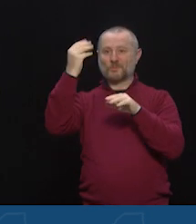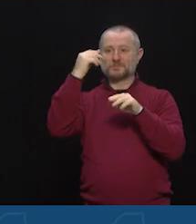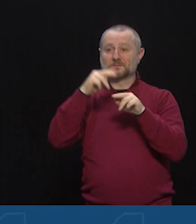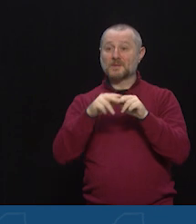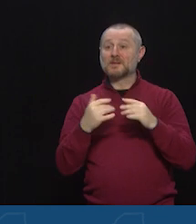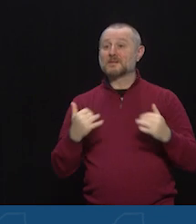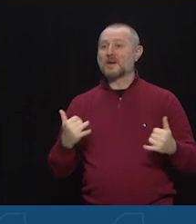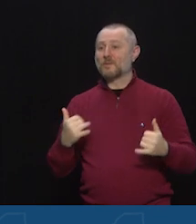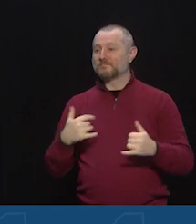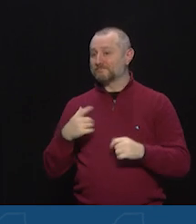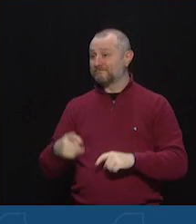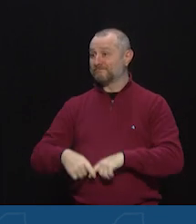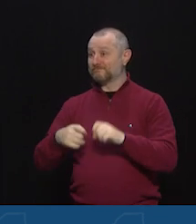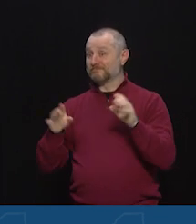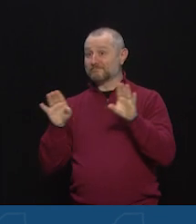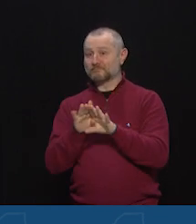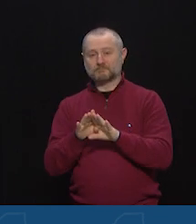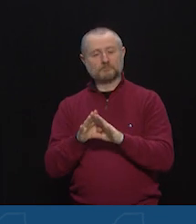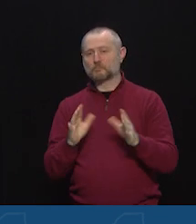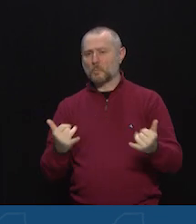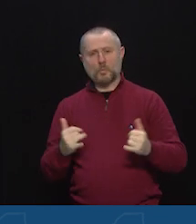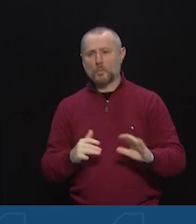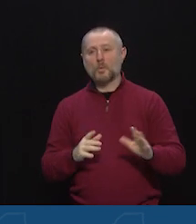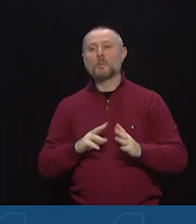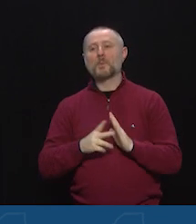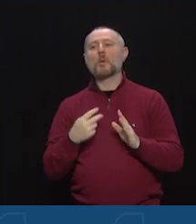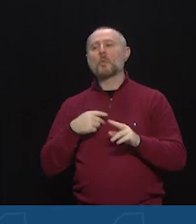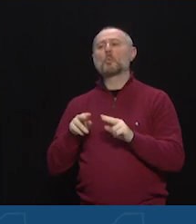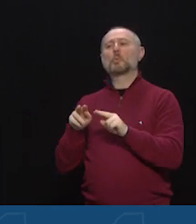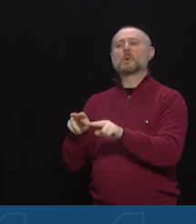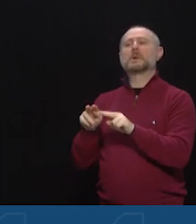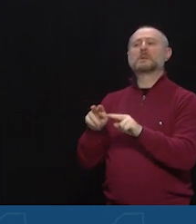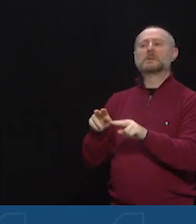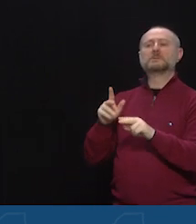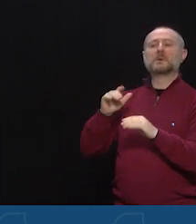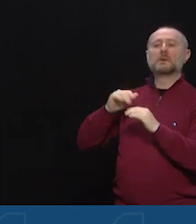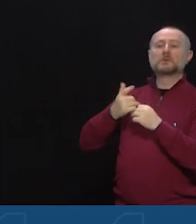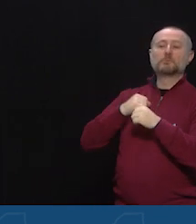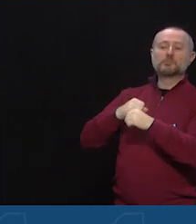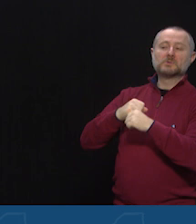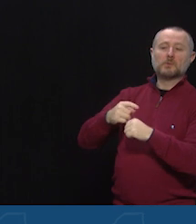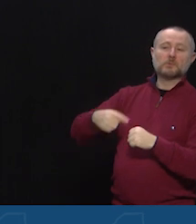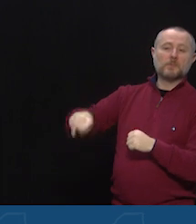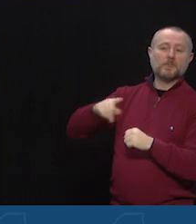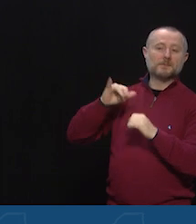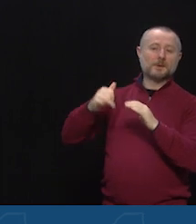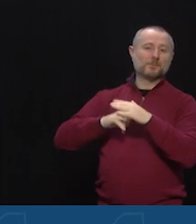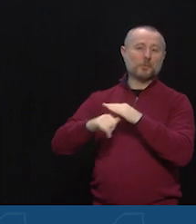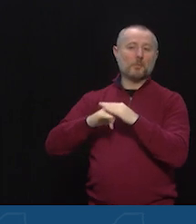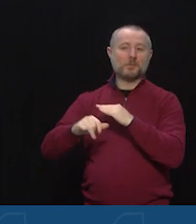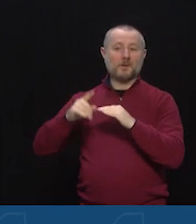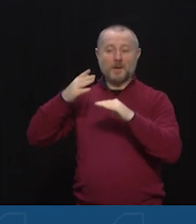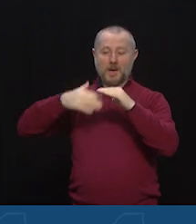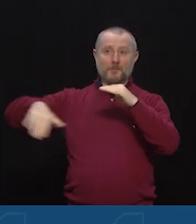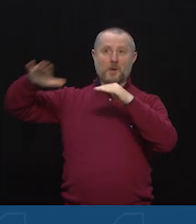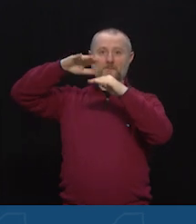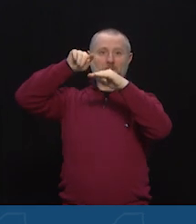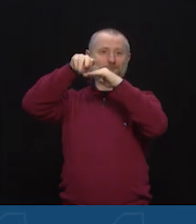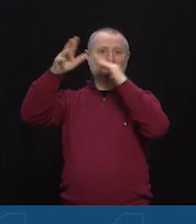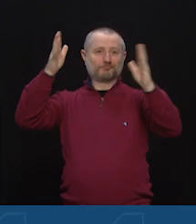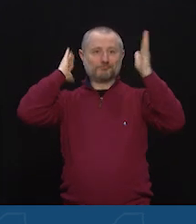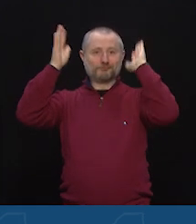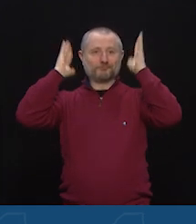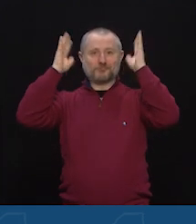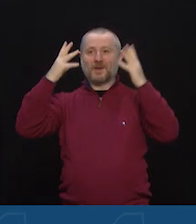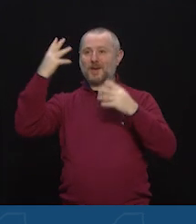suspending service or anticipating it, but we are prepared to protect the conditions on that and anticipate there could be impacts. The impacts